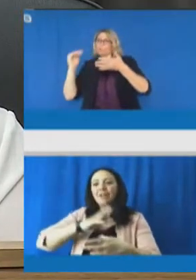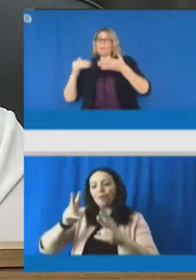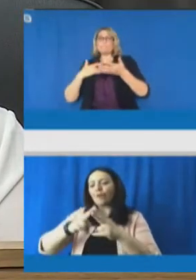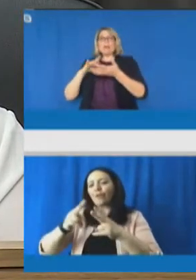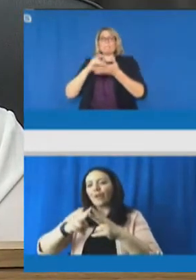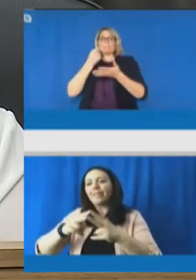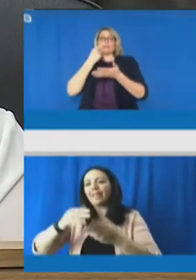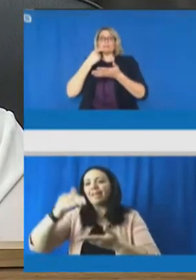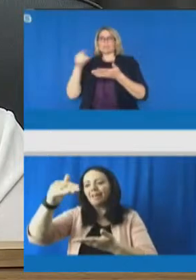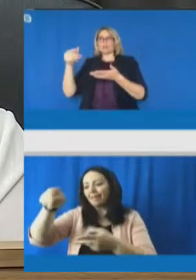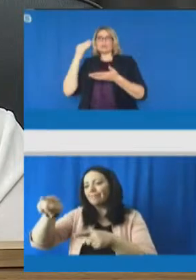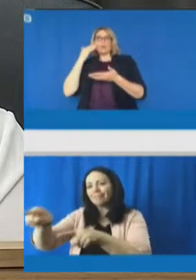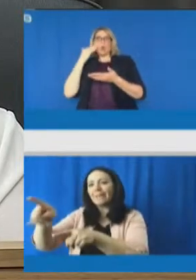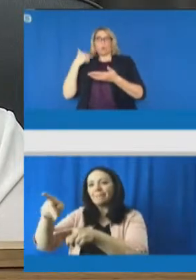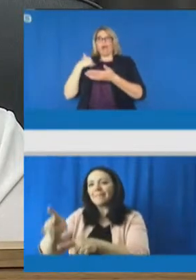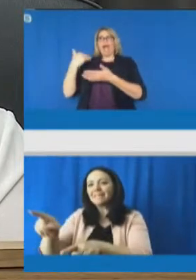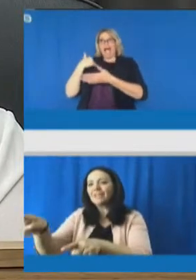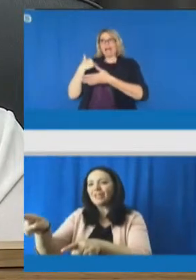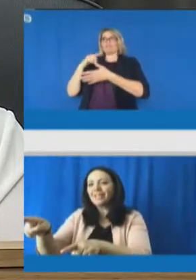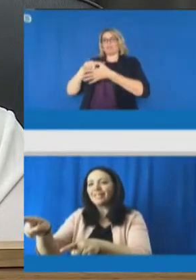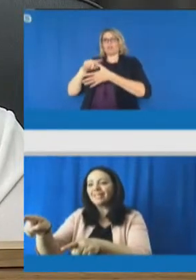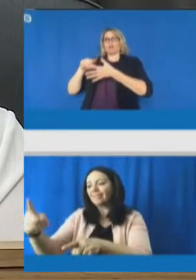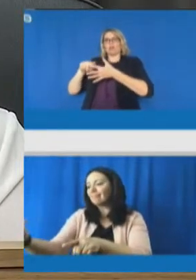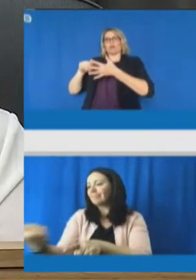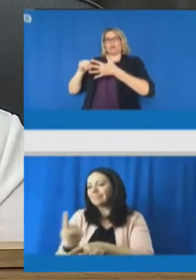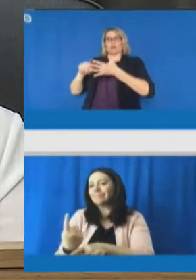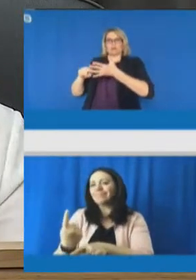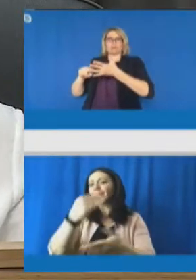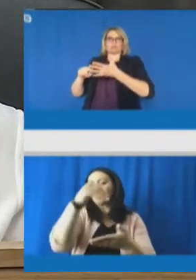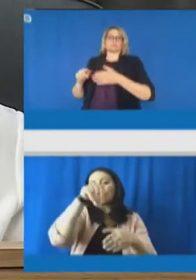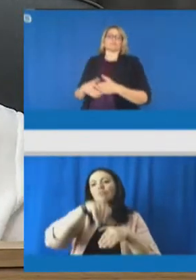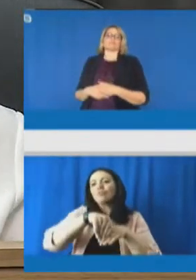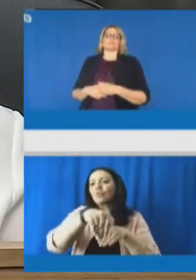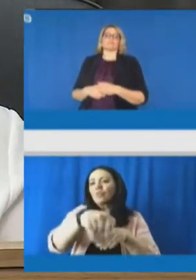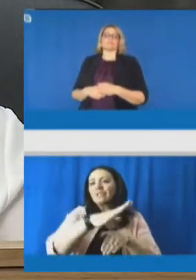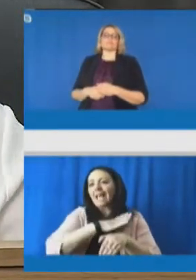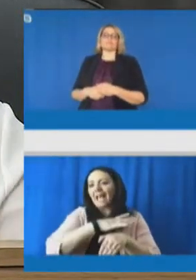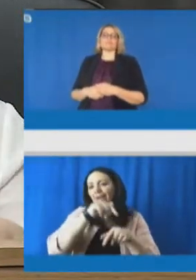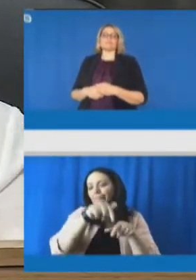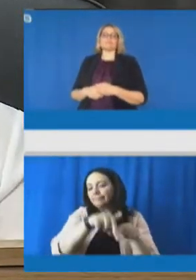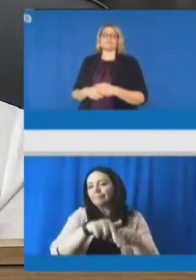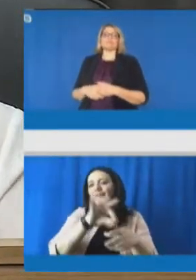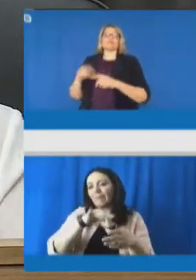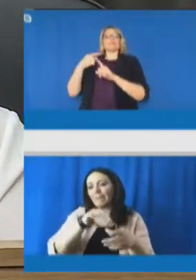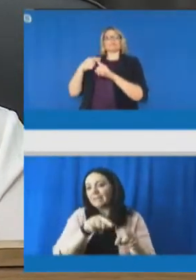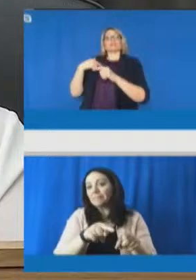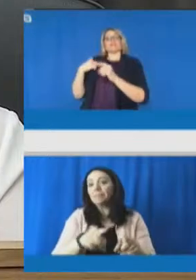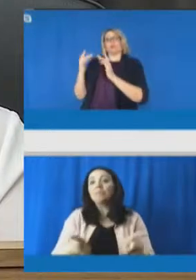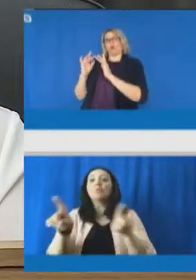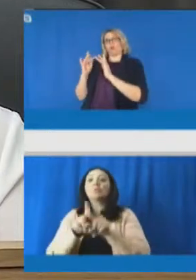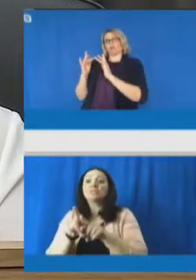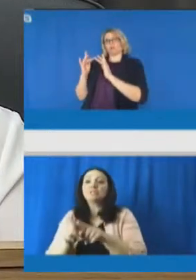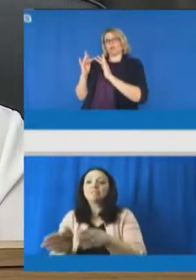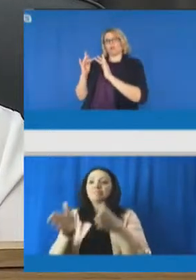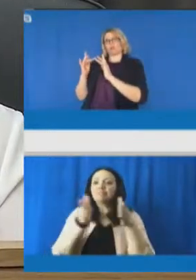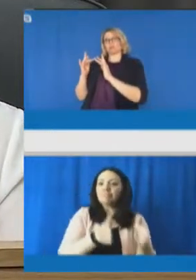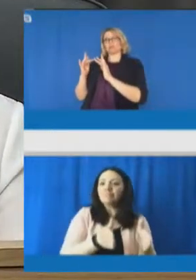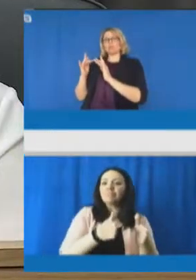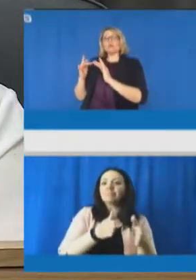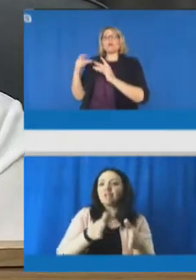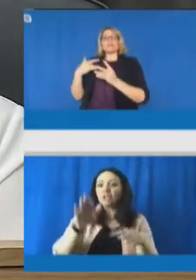said, we have an honor system, and I think most people will respect that. Thank you. Maria Vassano, Radio Canada.